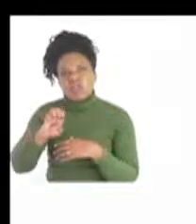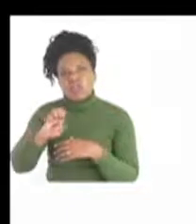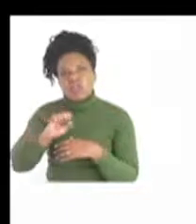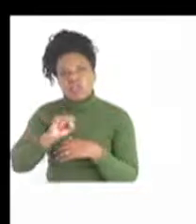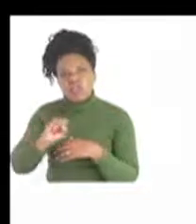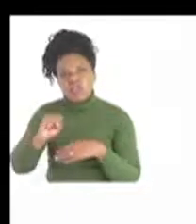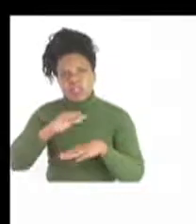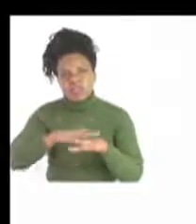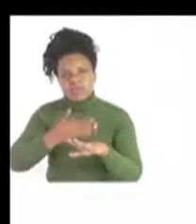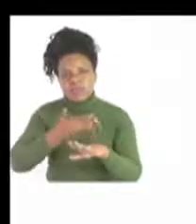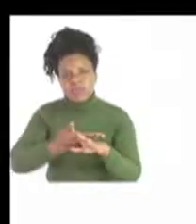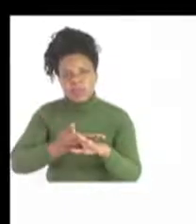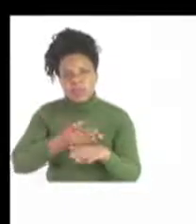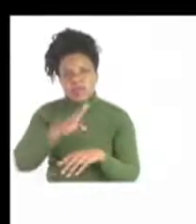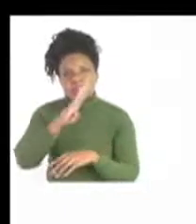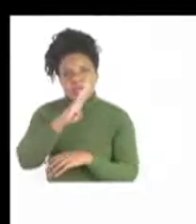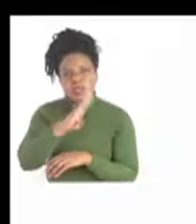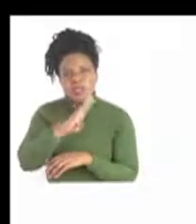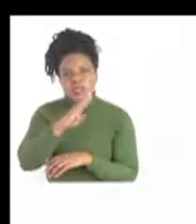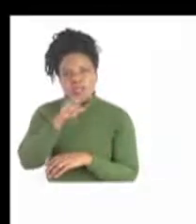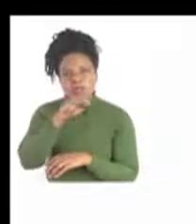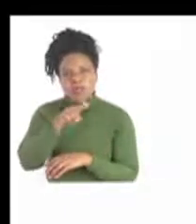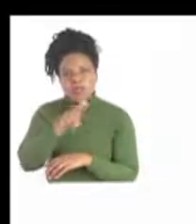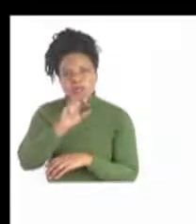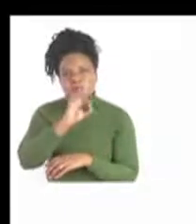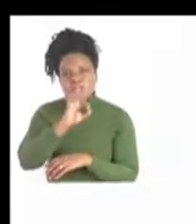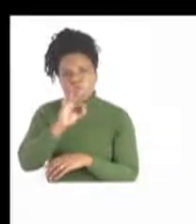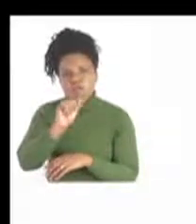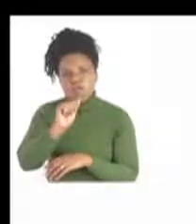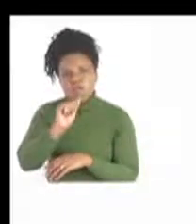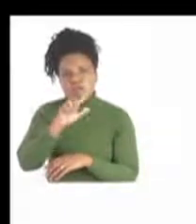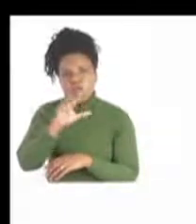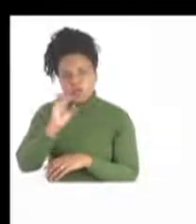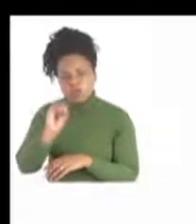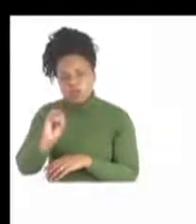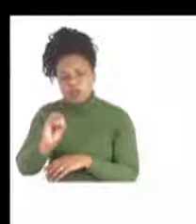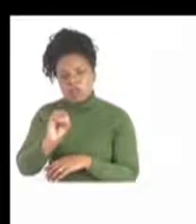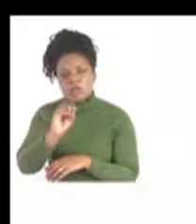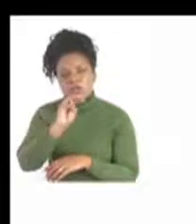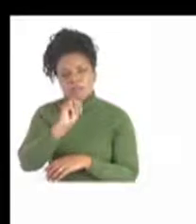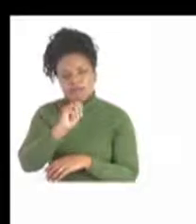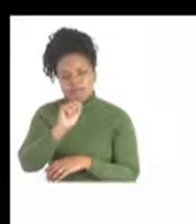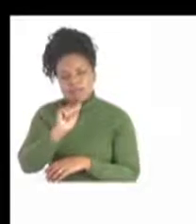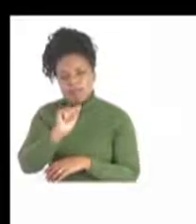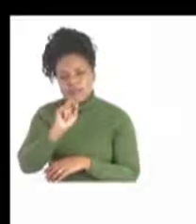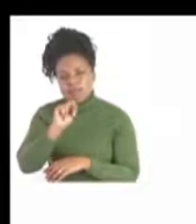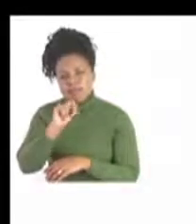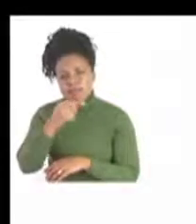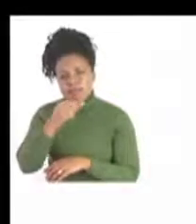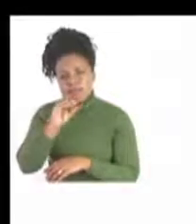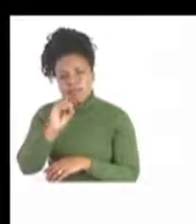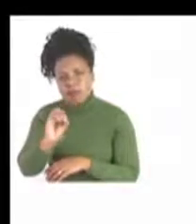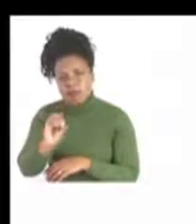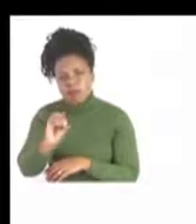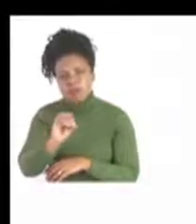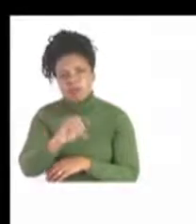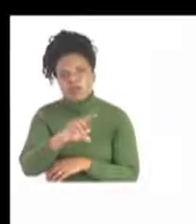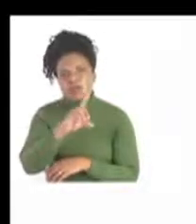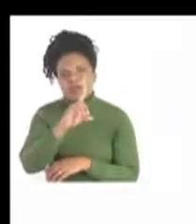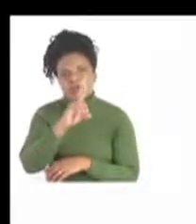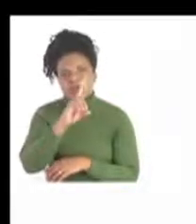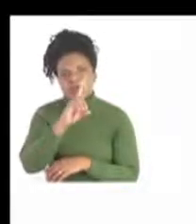Domino, dominoes, dominoes with only one S. However, there